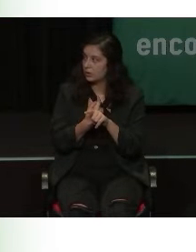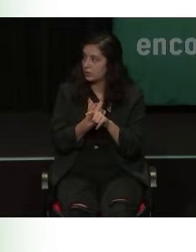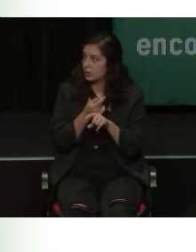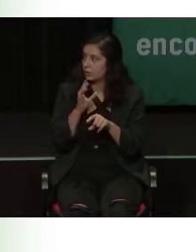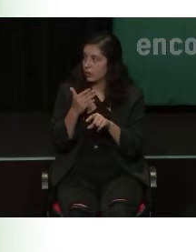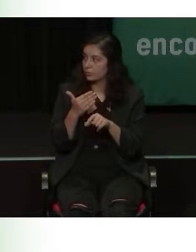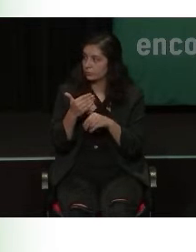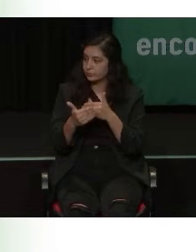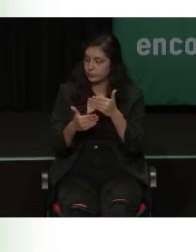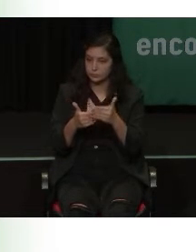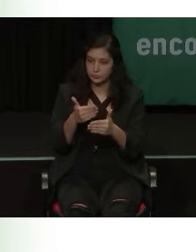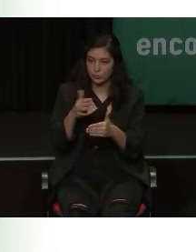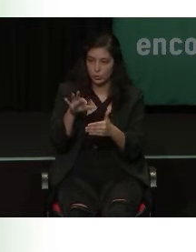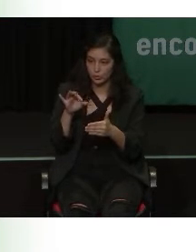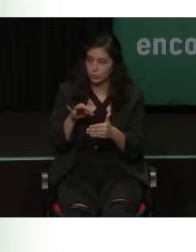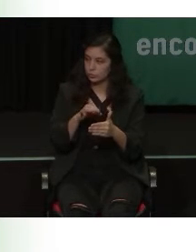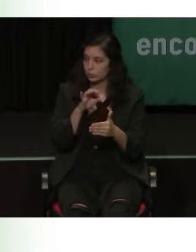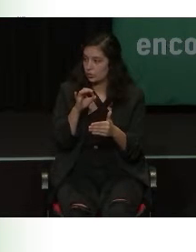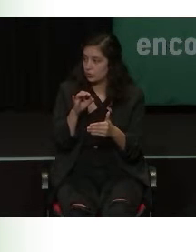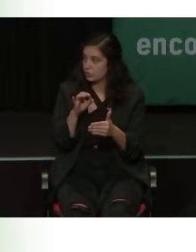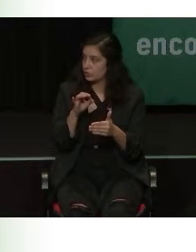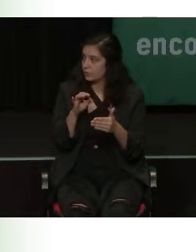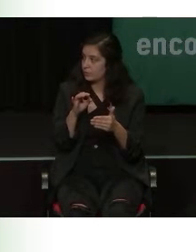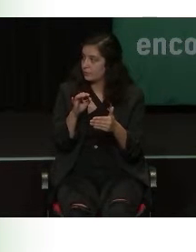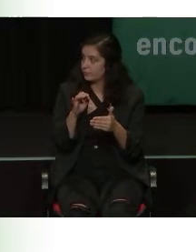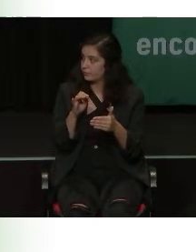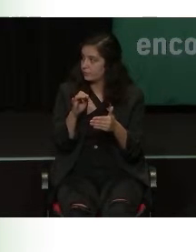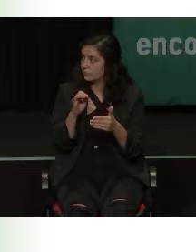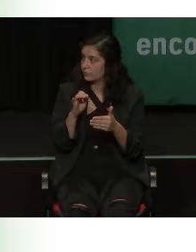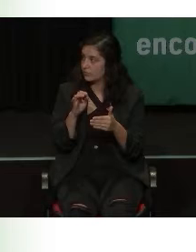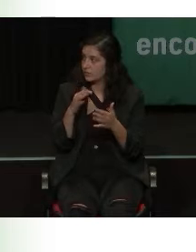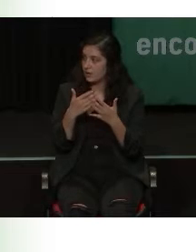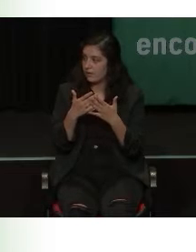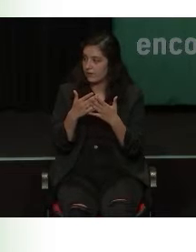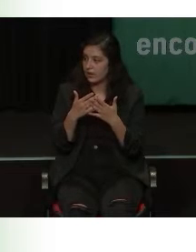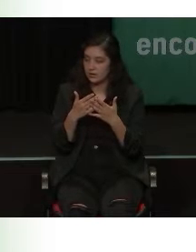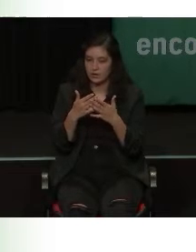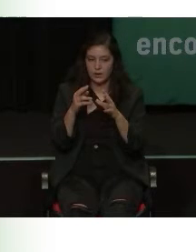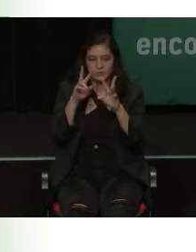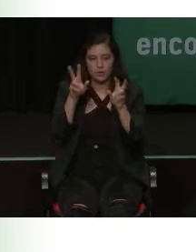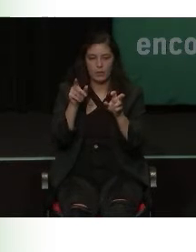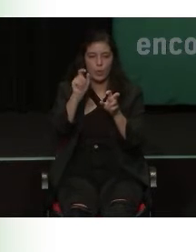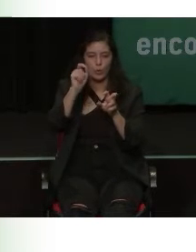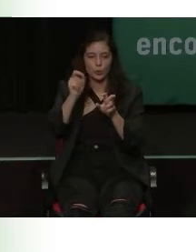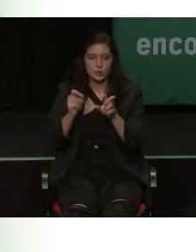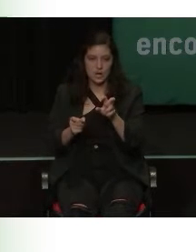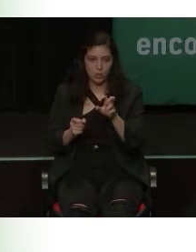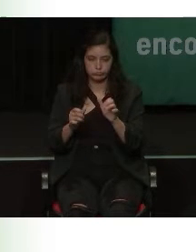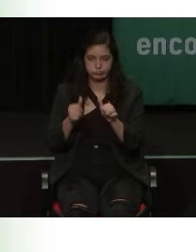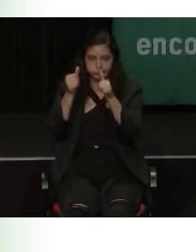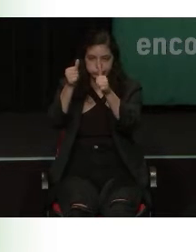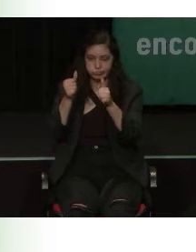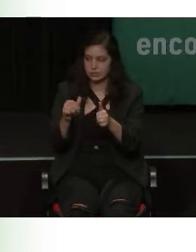or would put on a mask. So while taking options, while